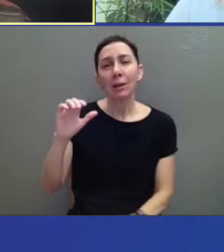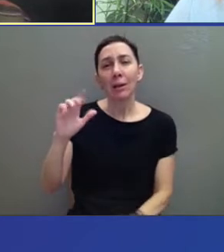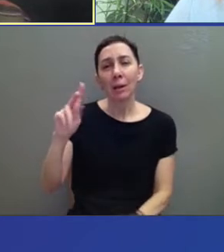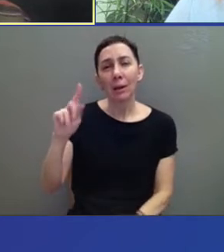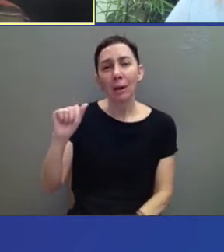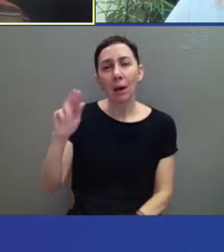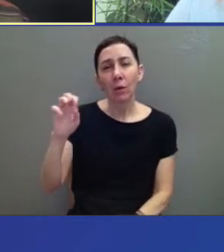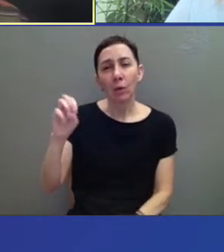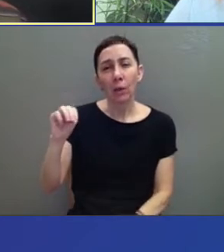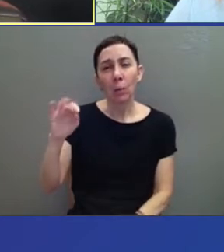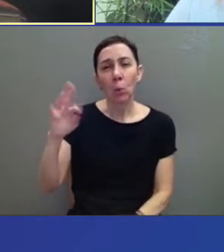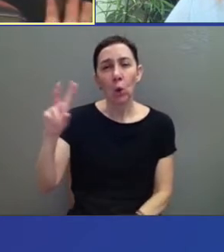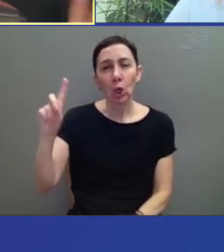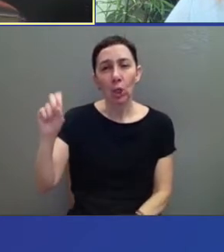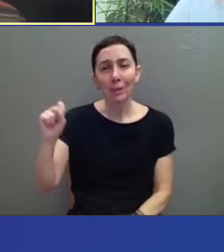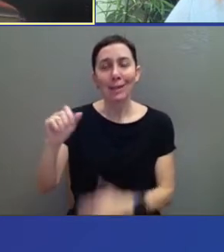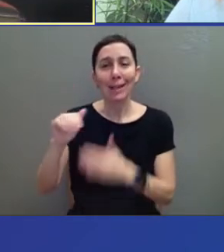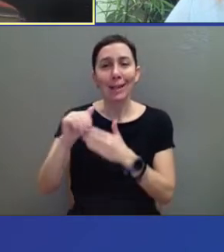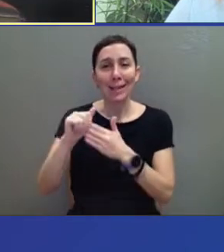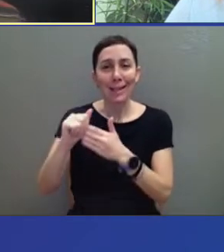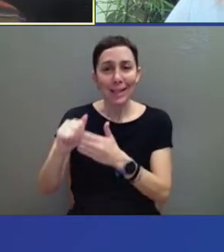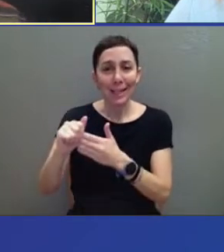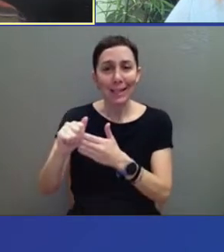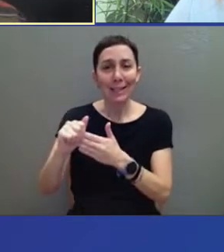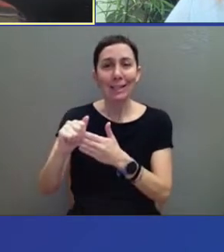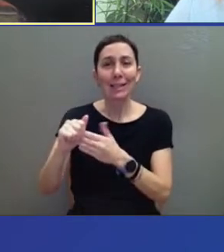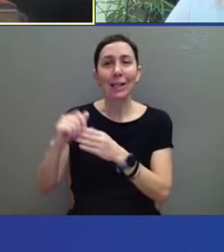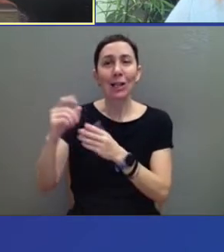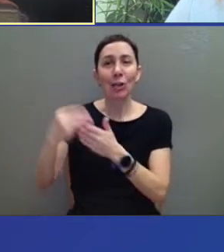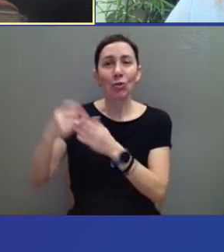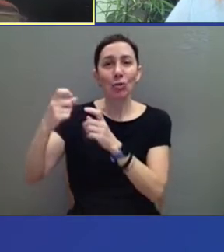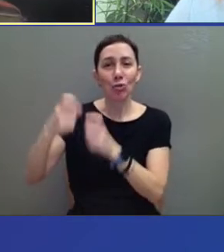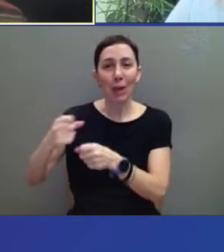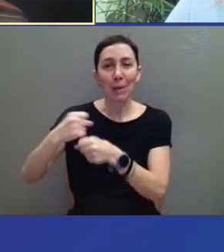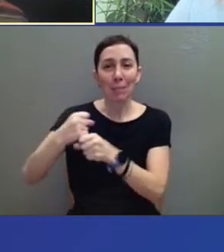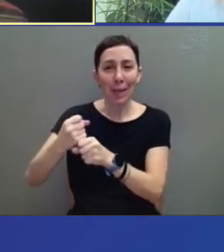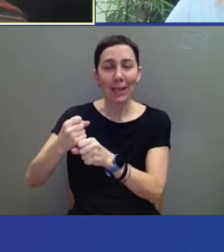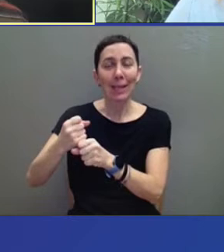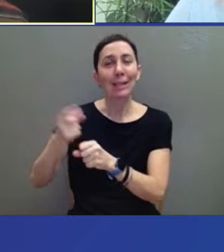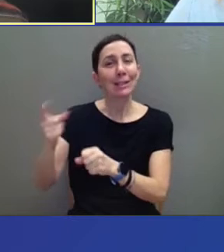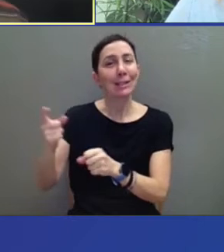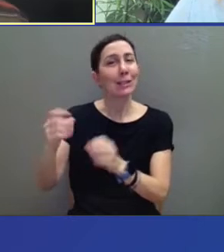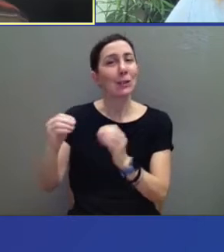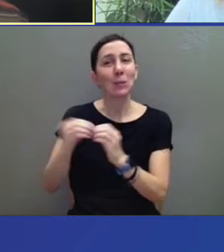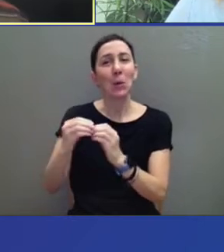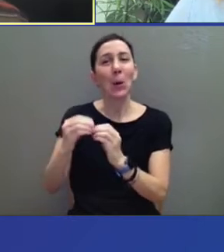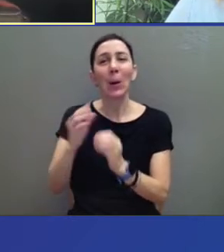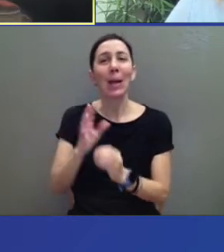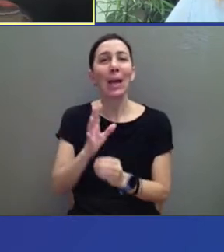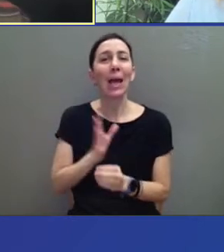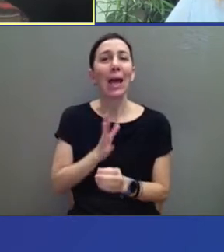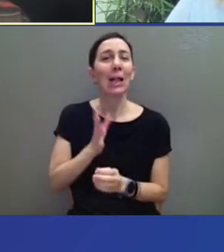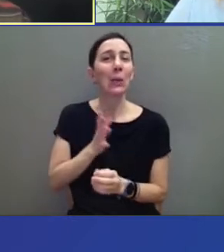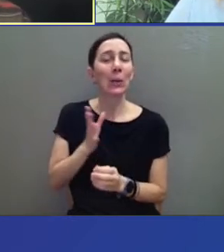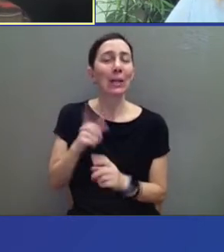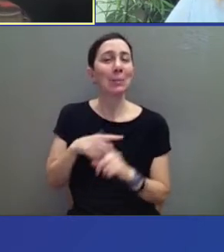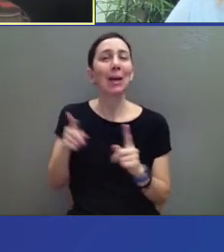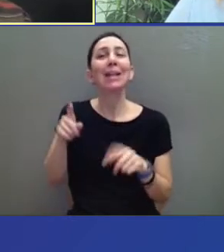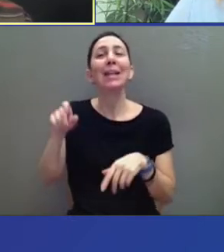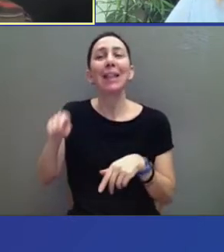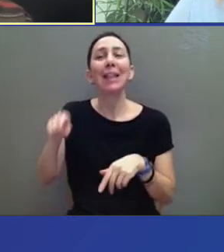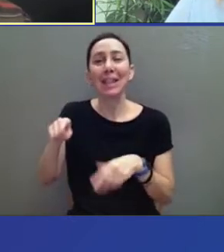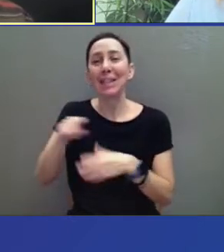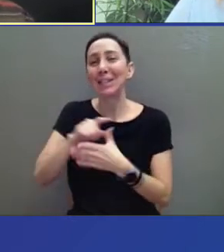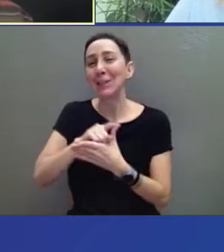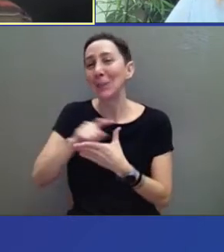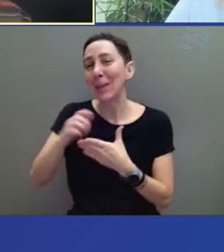our grant making at Art New York and is much more eloquent than I am on these topics. But fortunately for her, is taking some time off this weekend and couldn't be